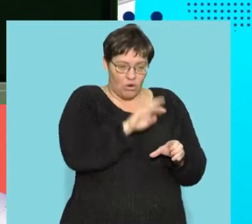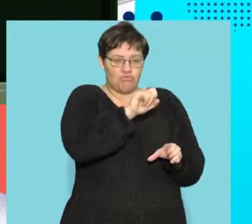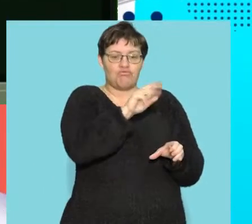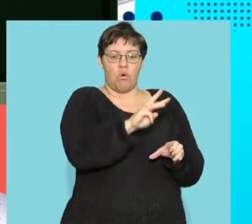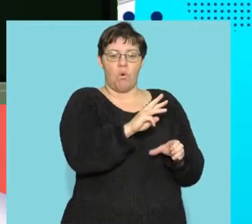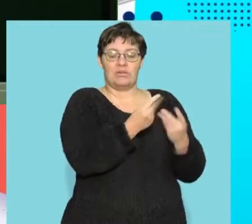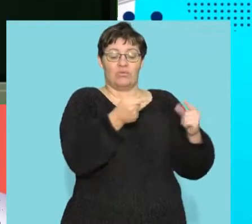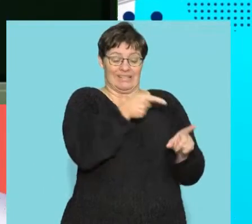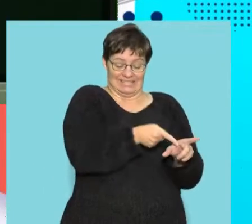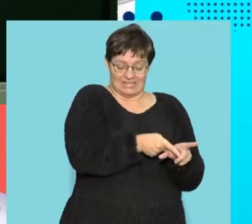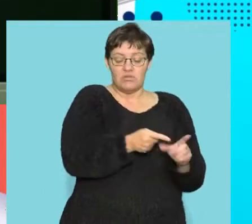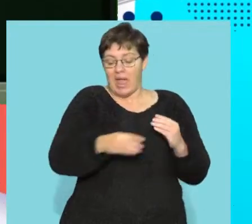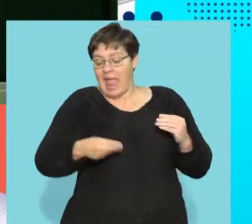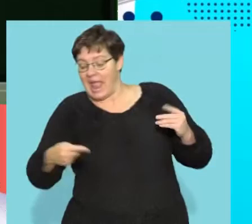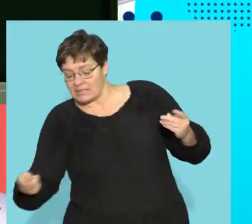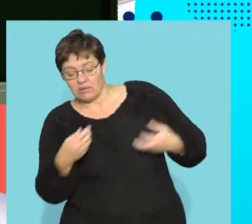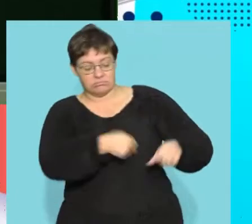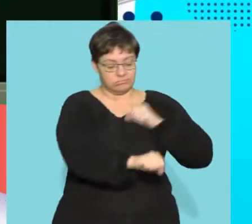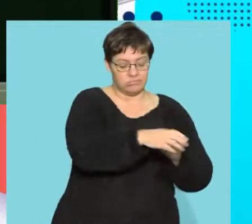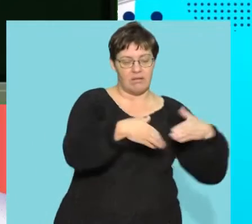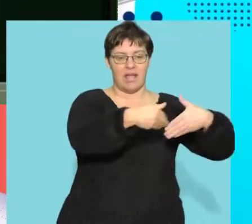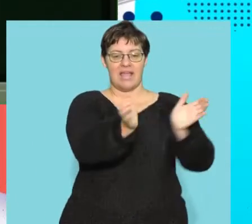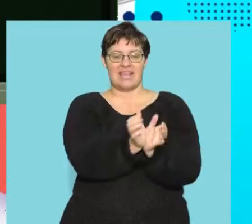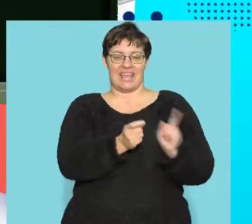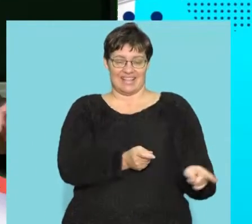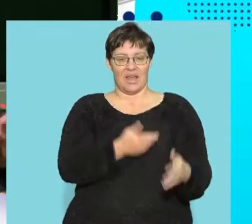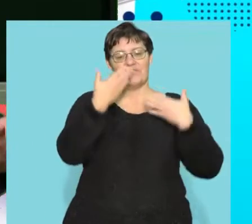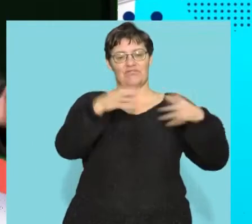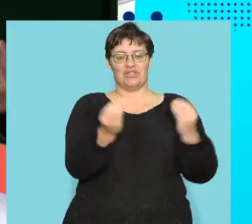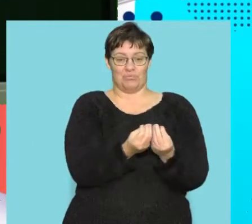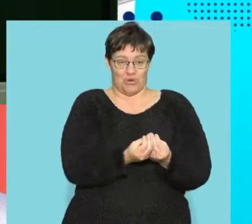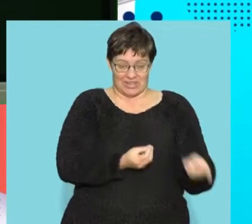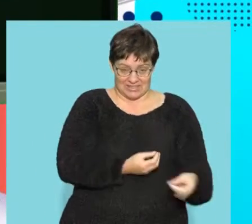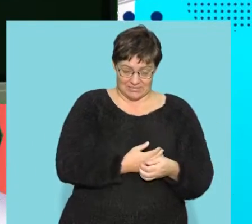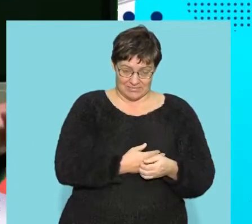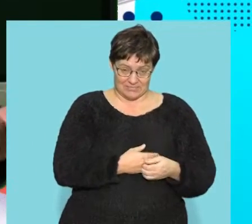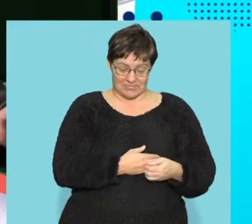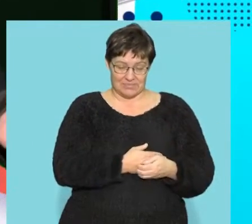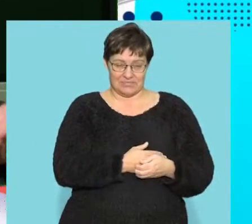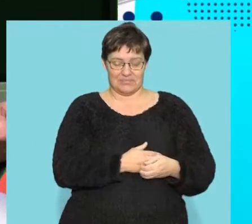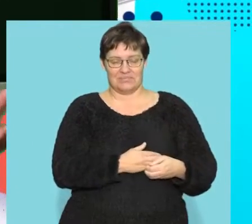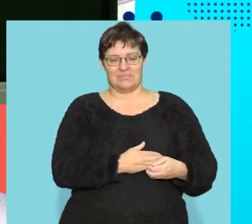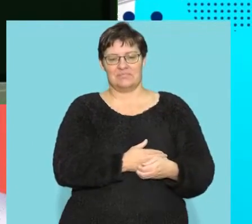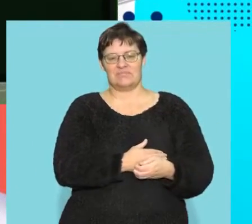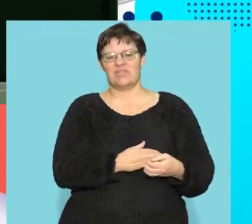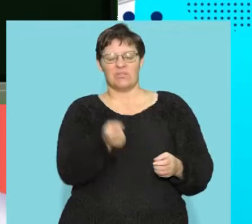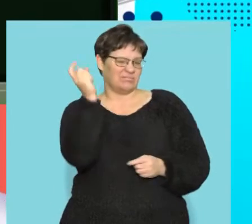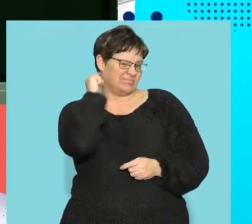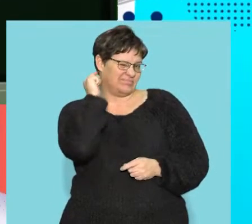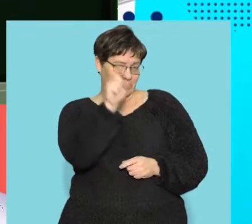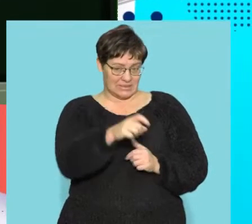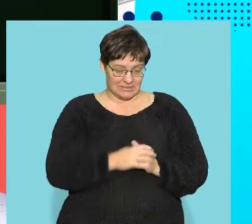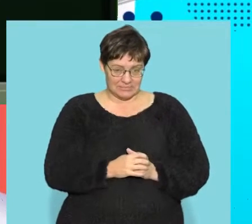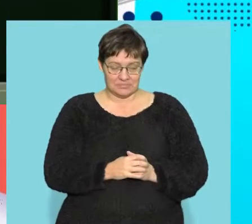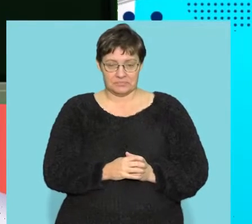your raw materials in terms of processing your baking that you need to make in terms of bread and cakes, etc. So just keep that